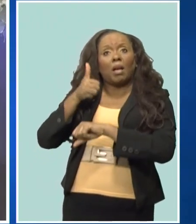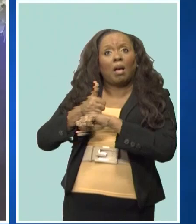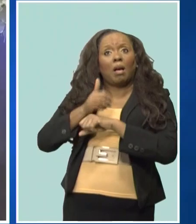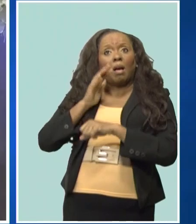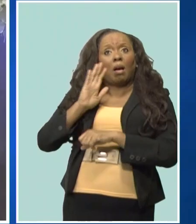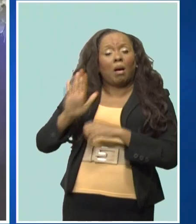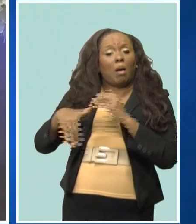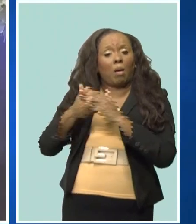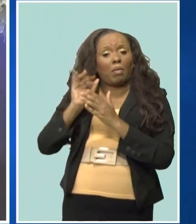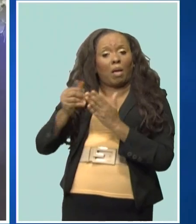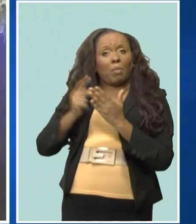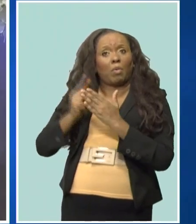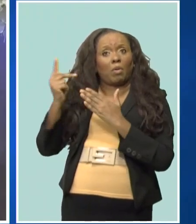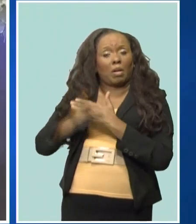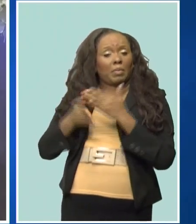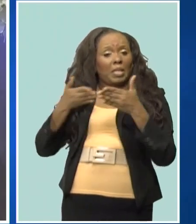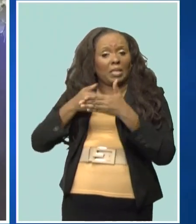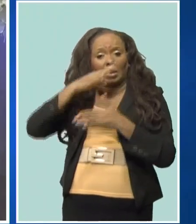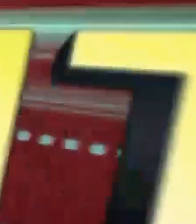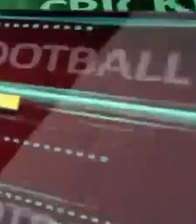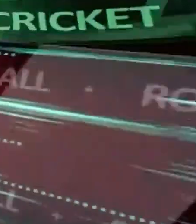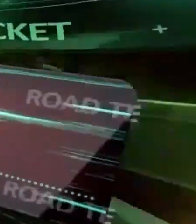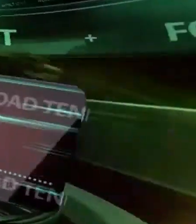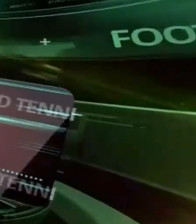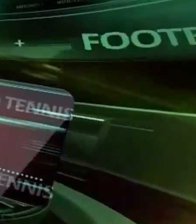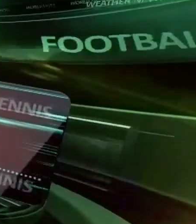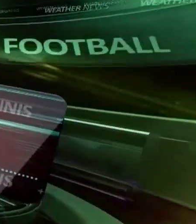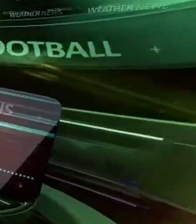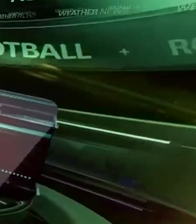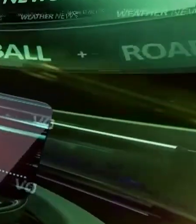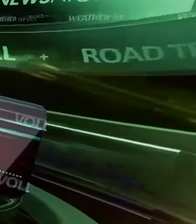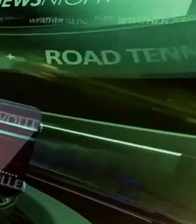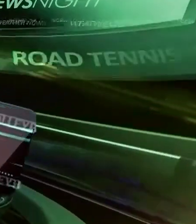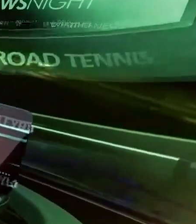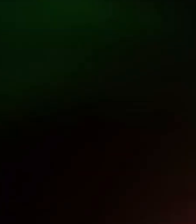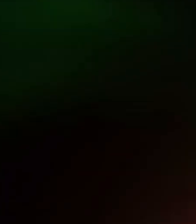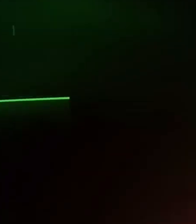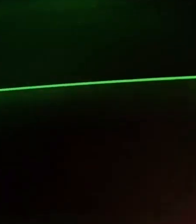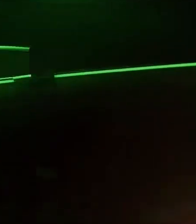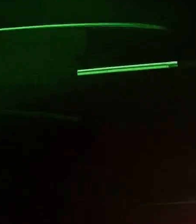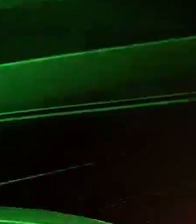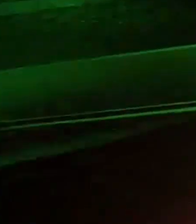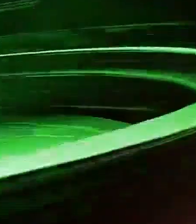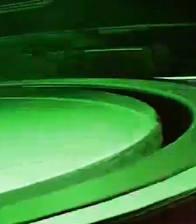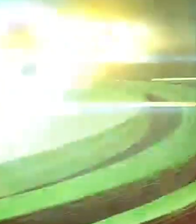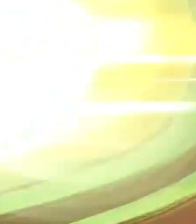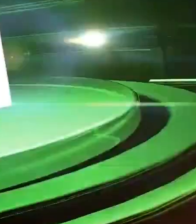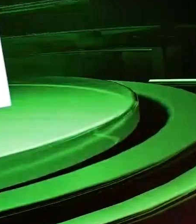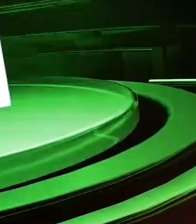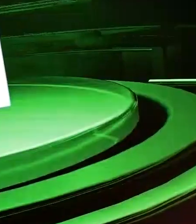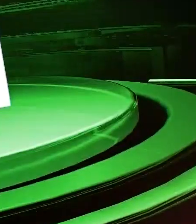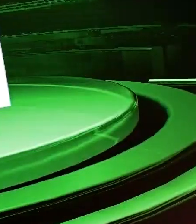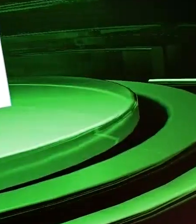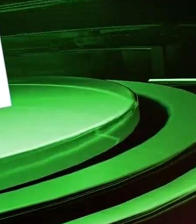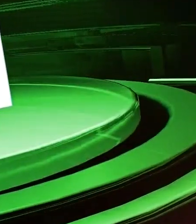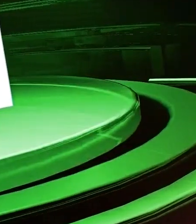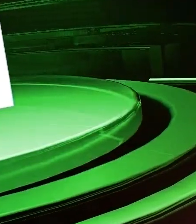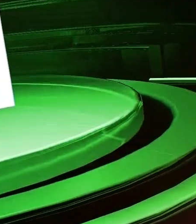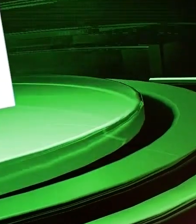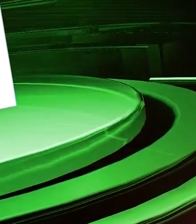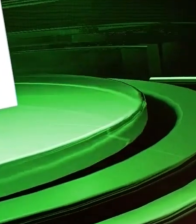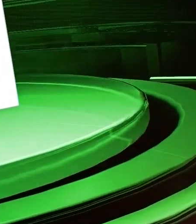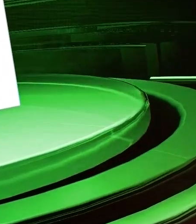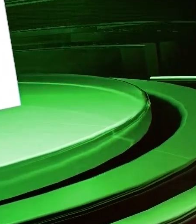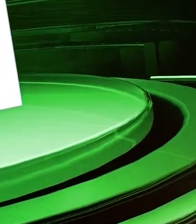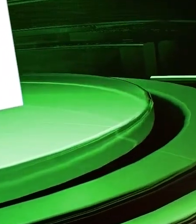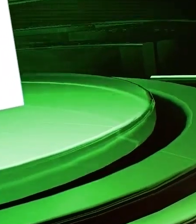sanctions program against Cuba. Sports Night, brought to you with the compliments of Great Health Works, agents